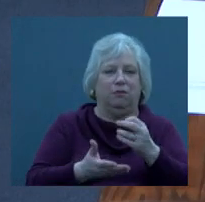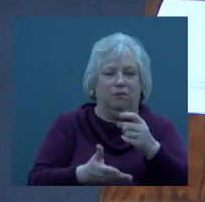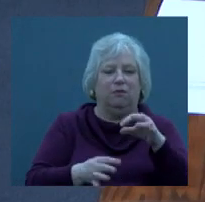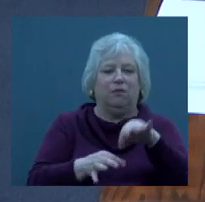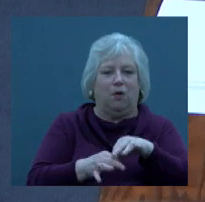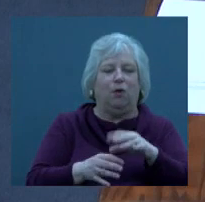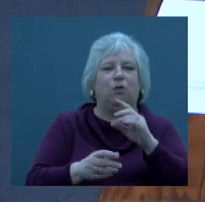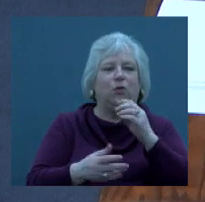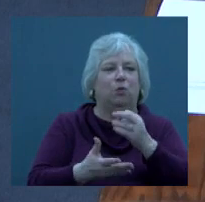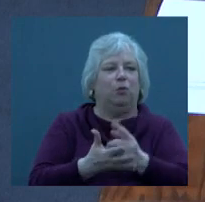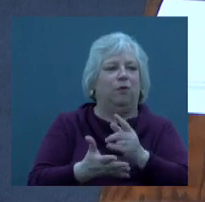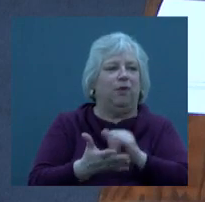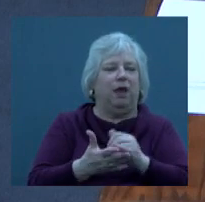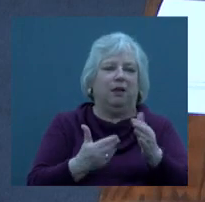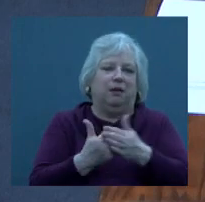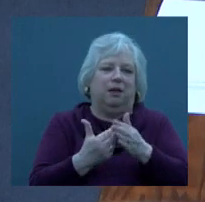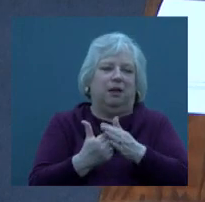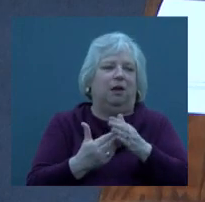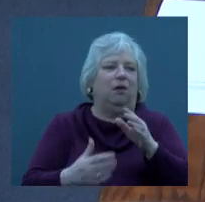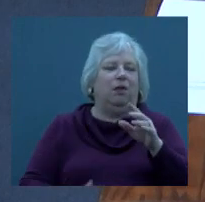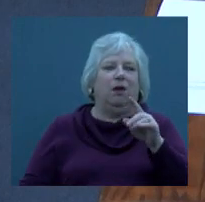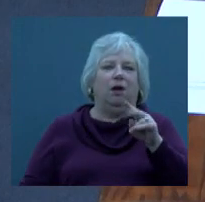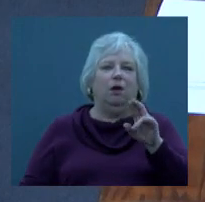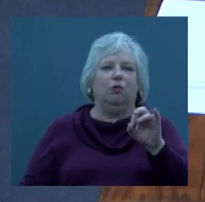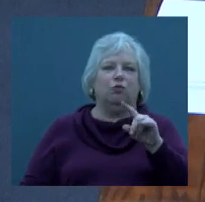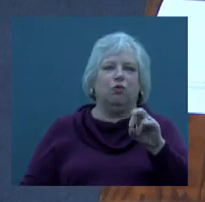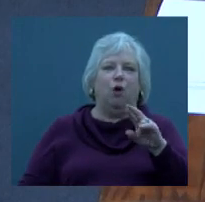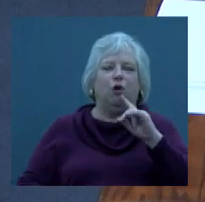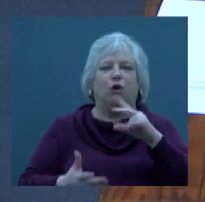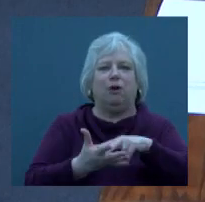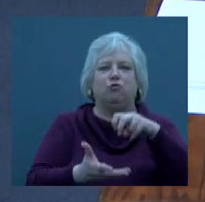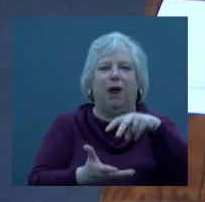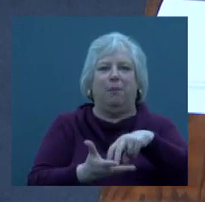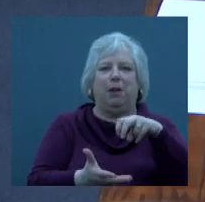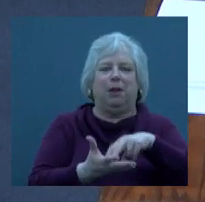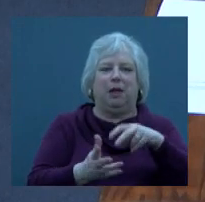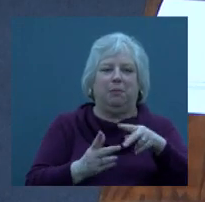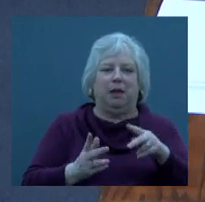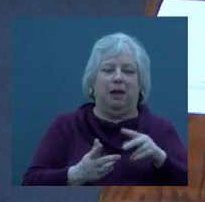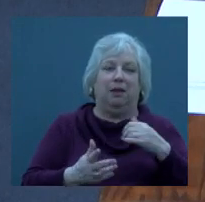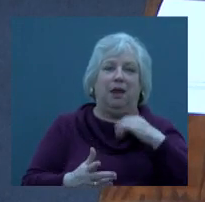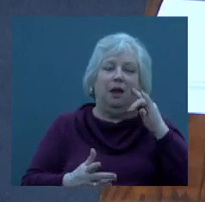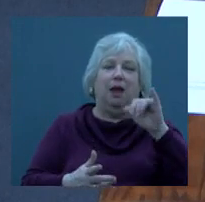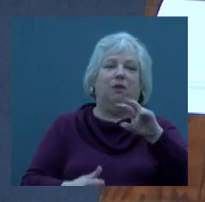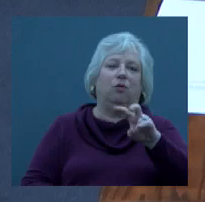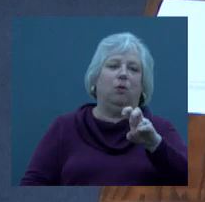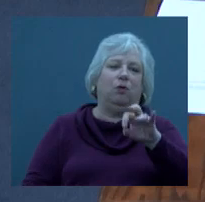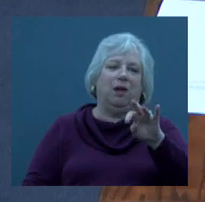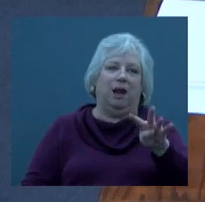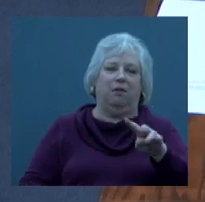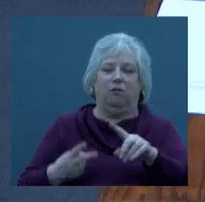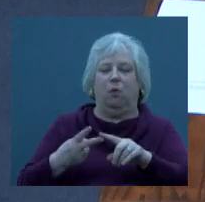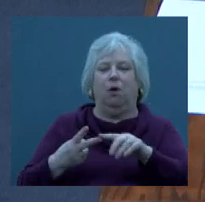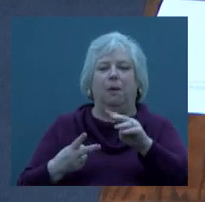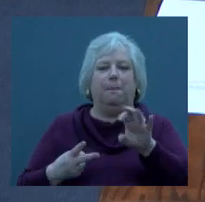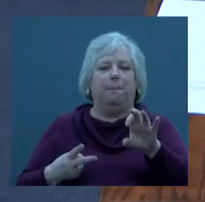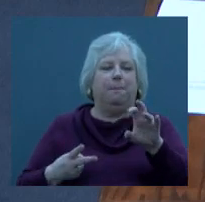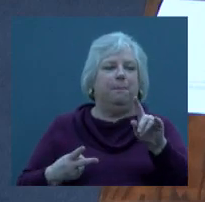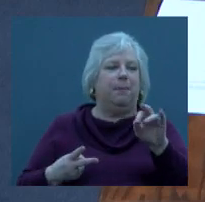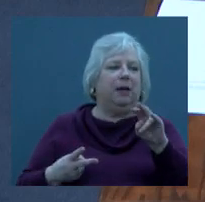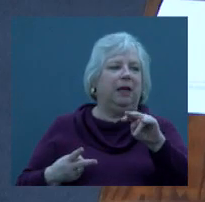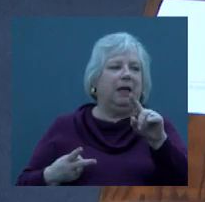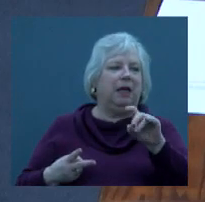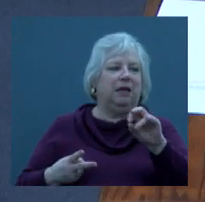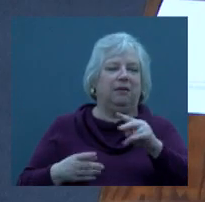up near Kroger and the Trampoline Place. That's got 294 units. McKenzie Place across from Valero